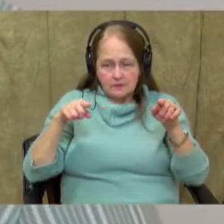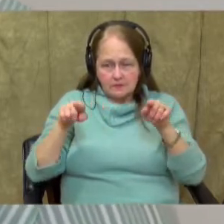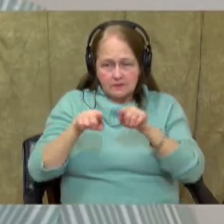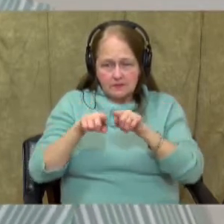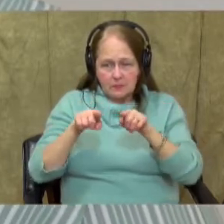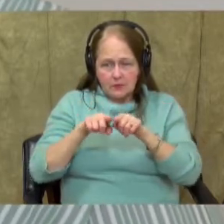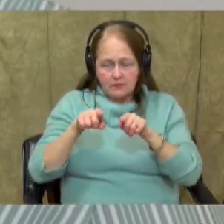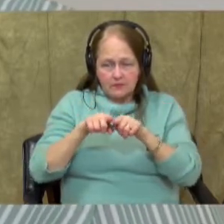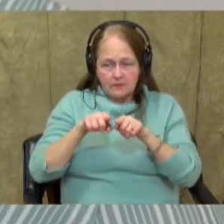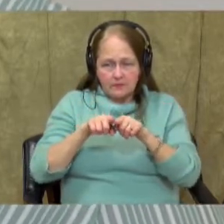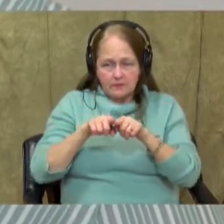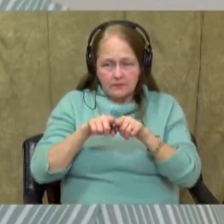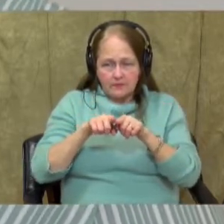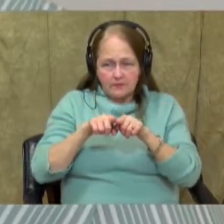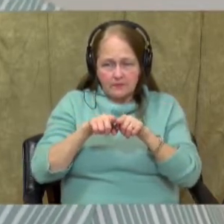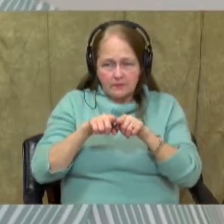similar.